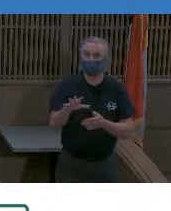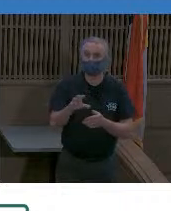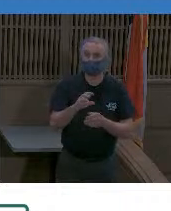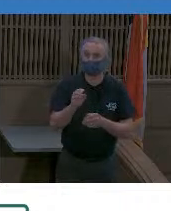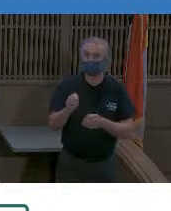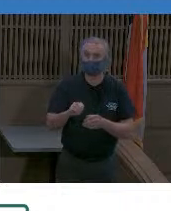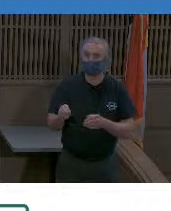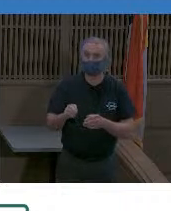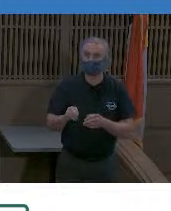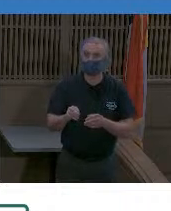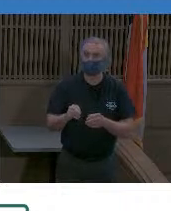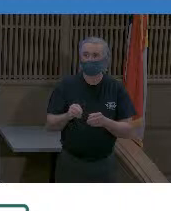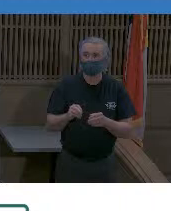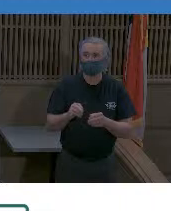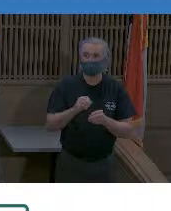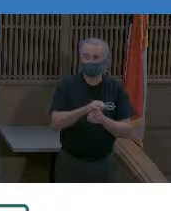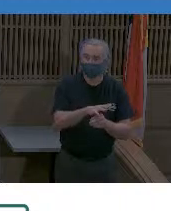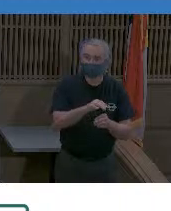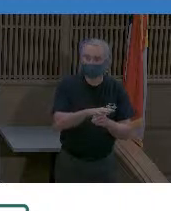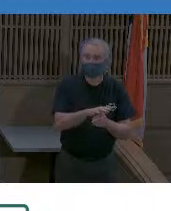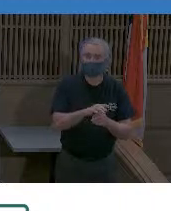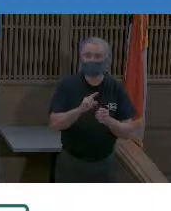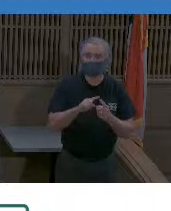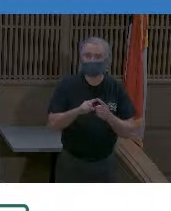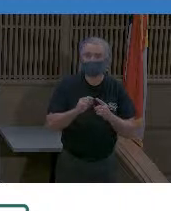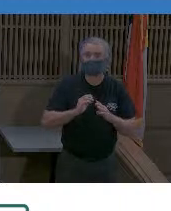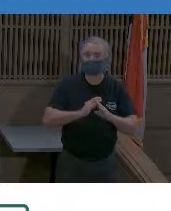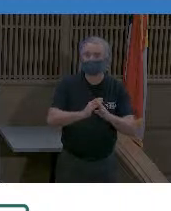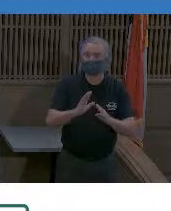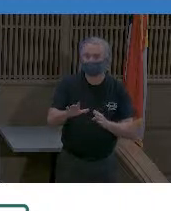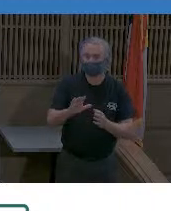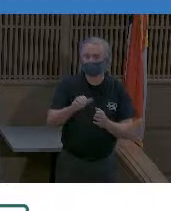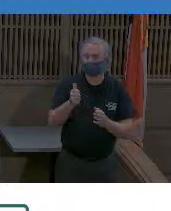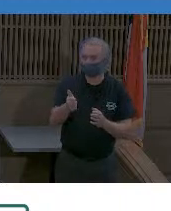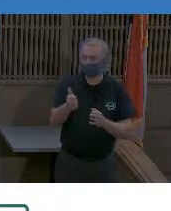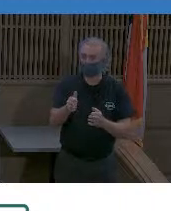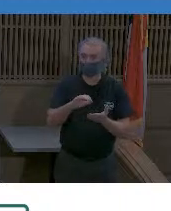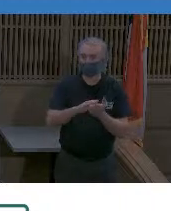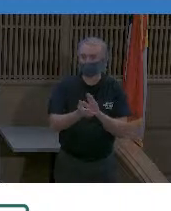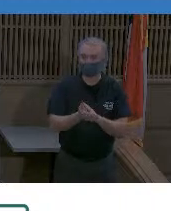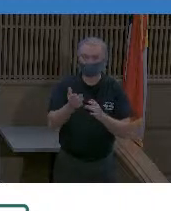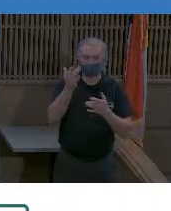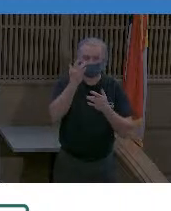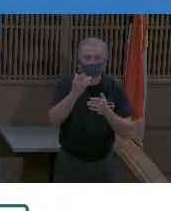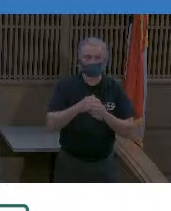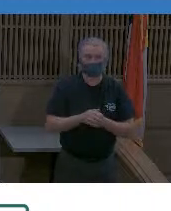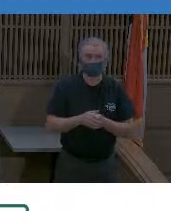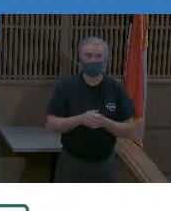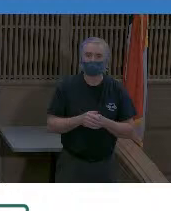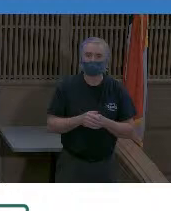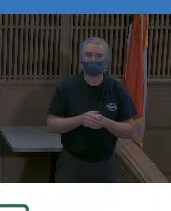in helping prevent you from getting sick from the virus itself.